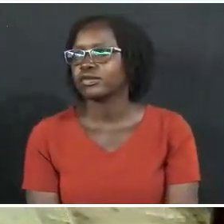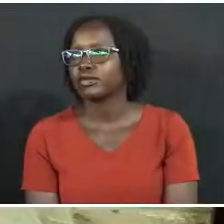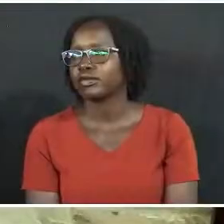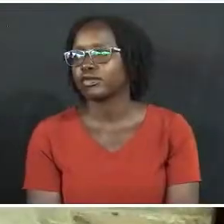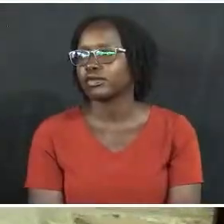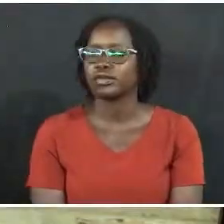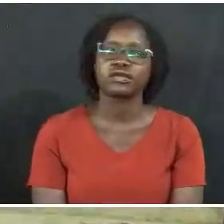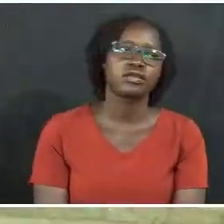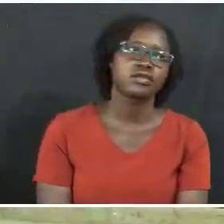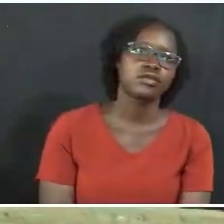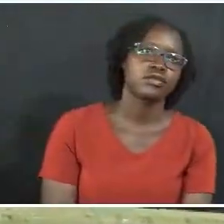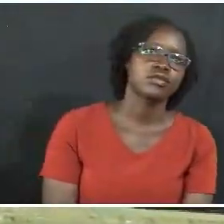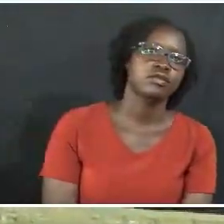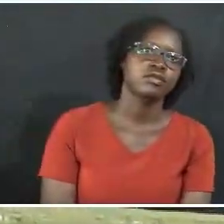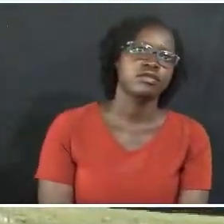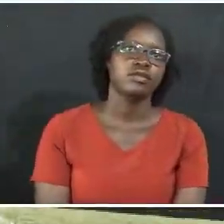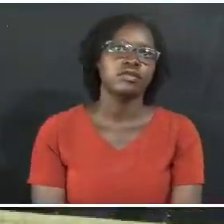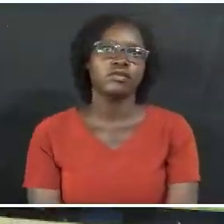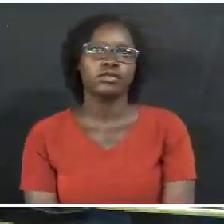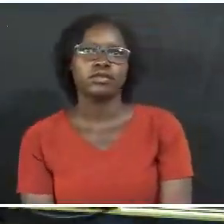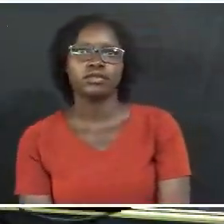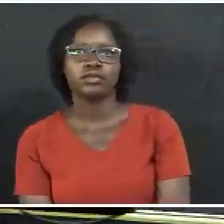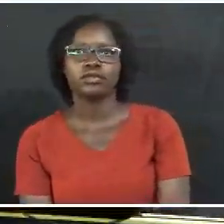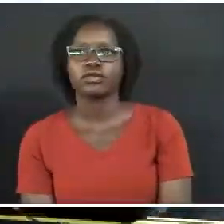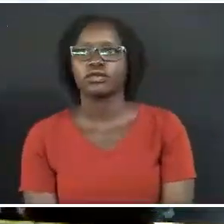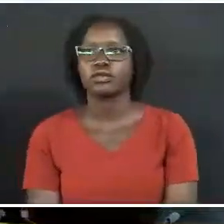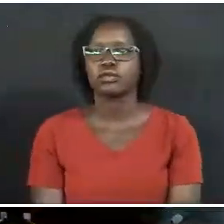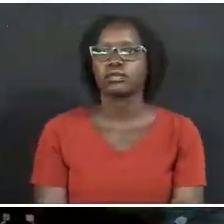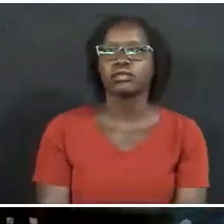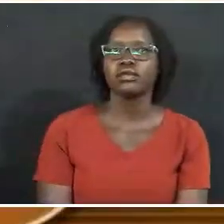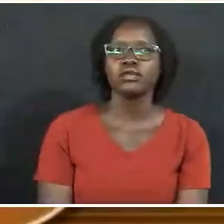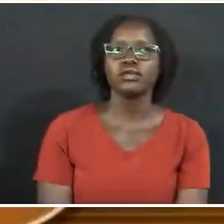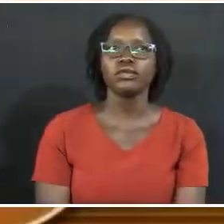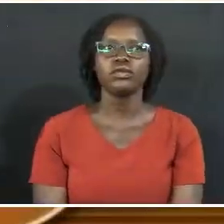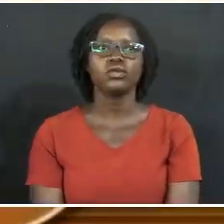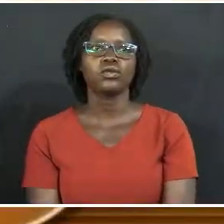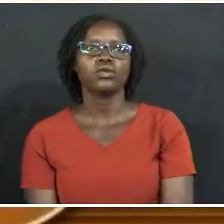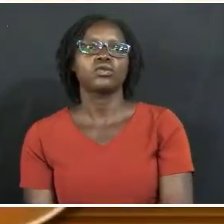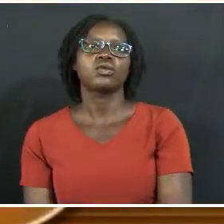5. Yes. God bless you. God bless you. Can rise up. God bless you. 590.